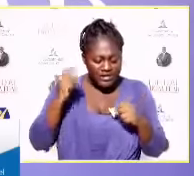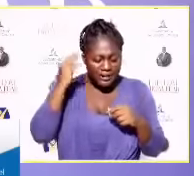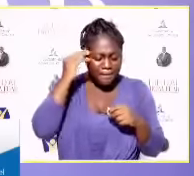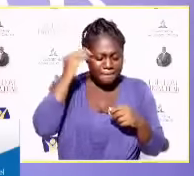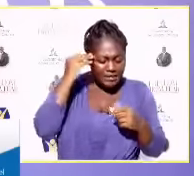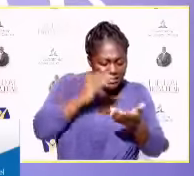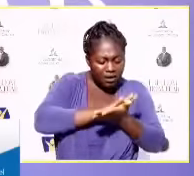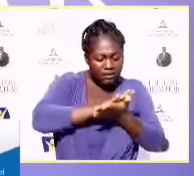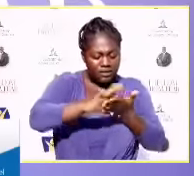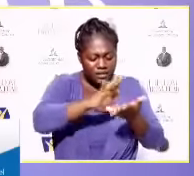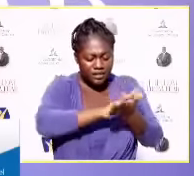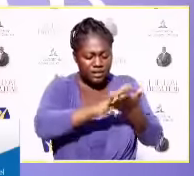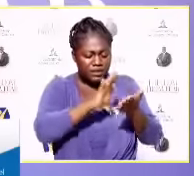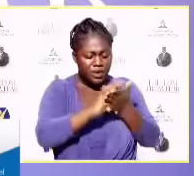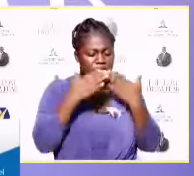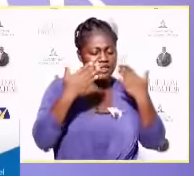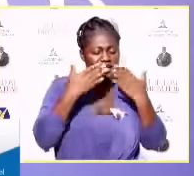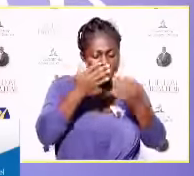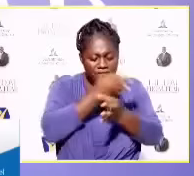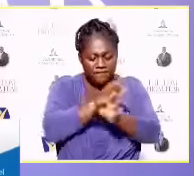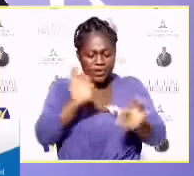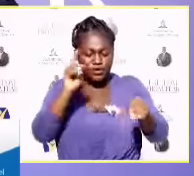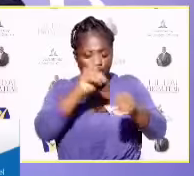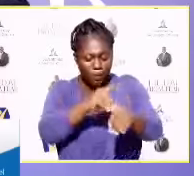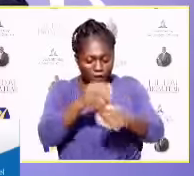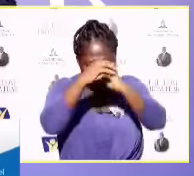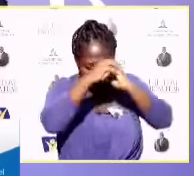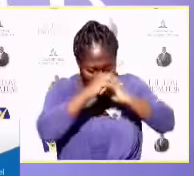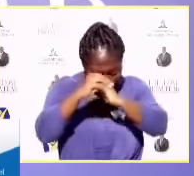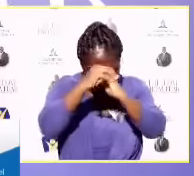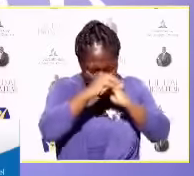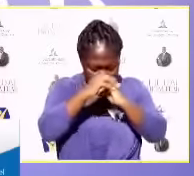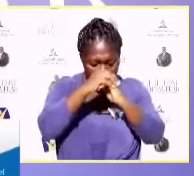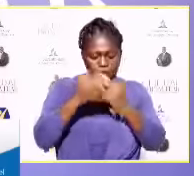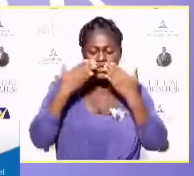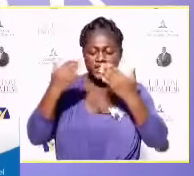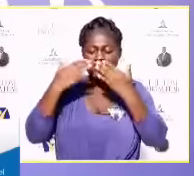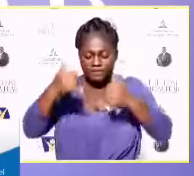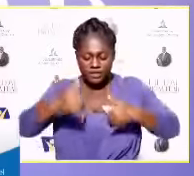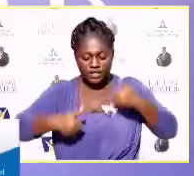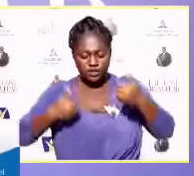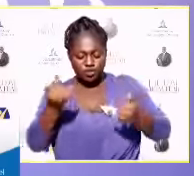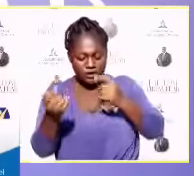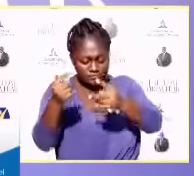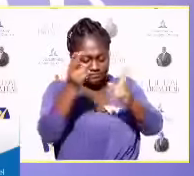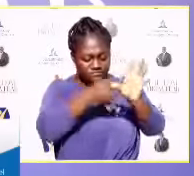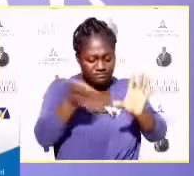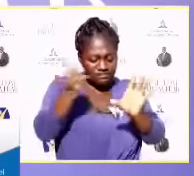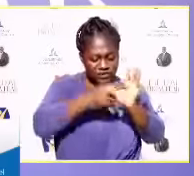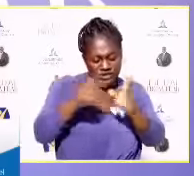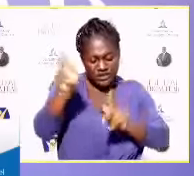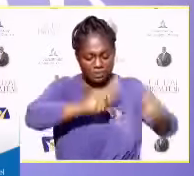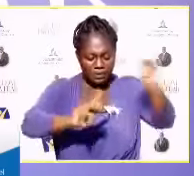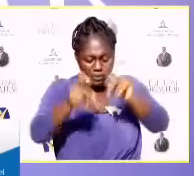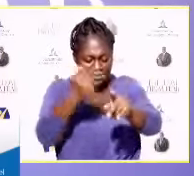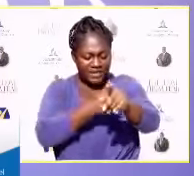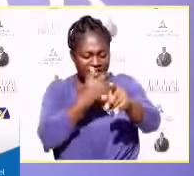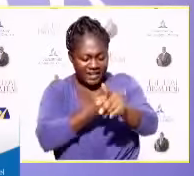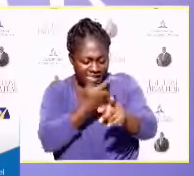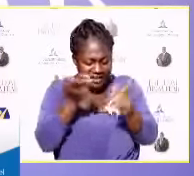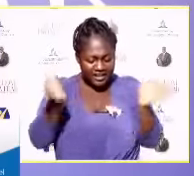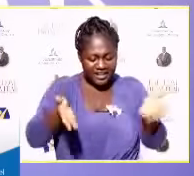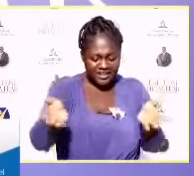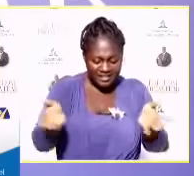clarity. Thank you for freedom of worship. Thank you for the joy of fellowshipping with your people in Ghana in person